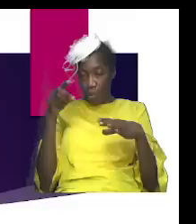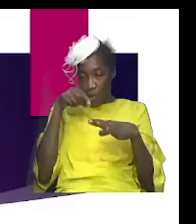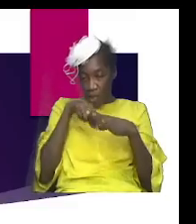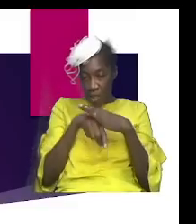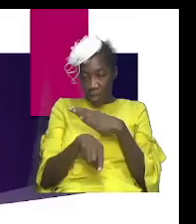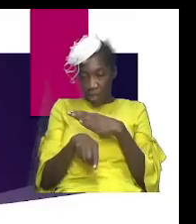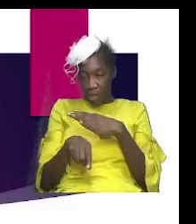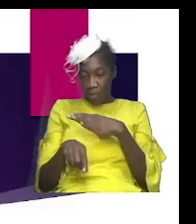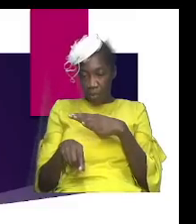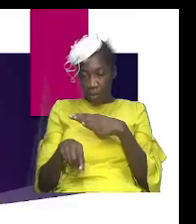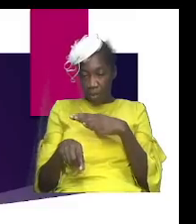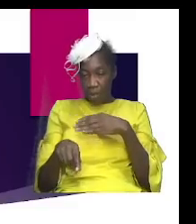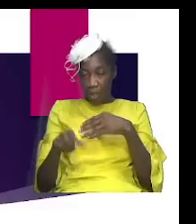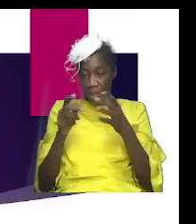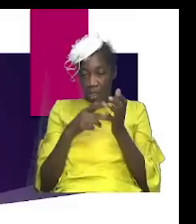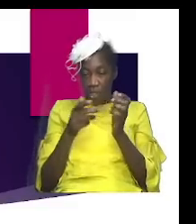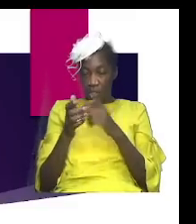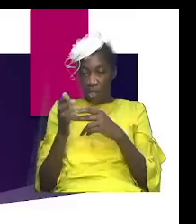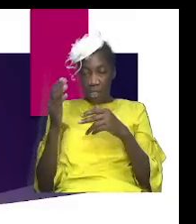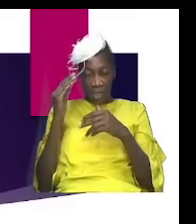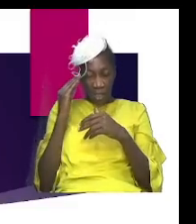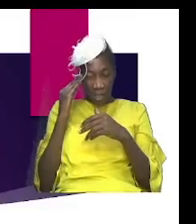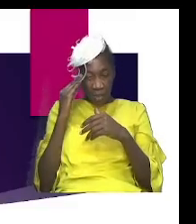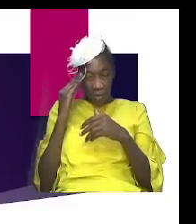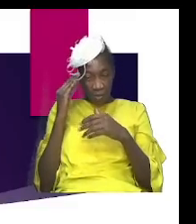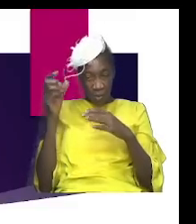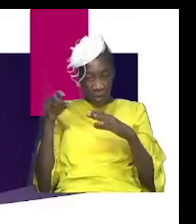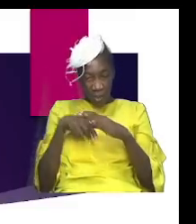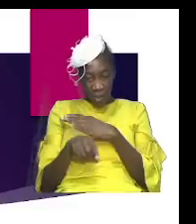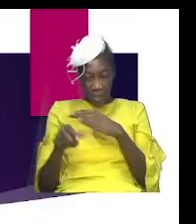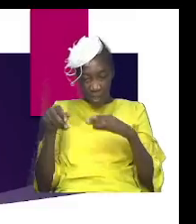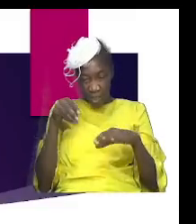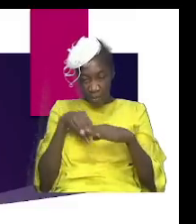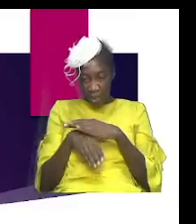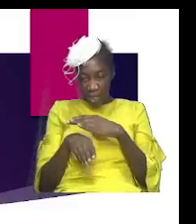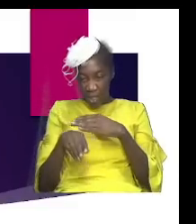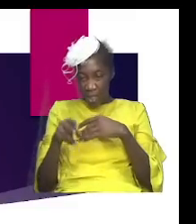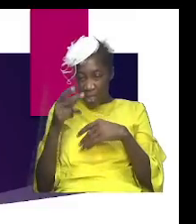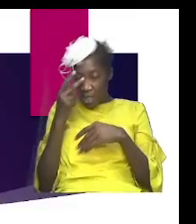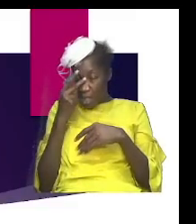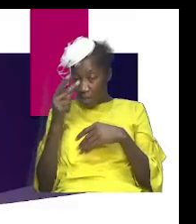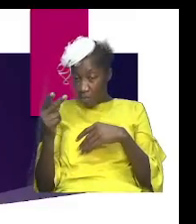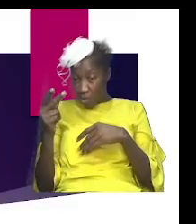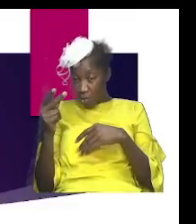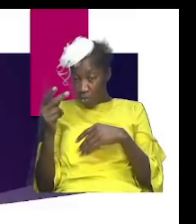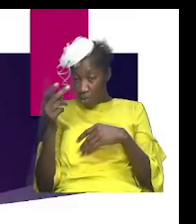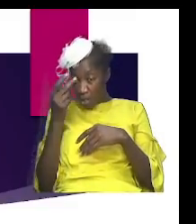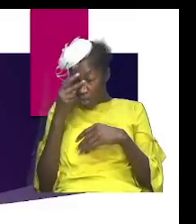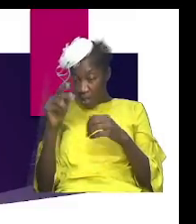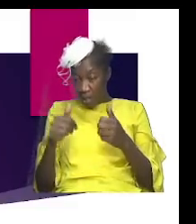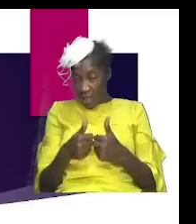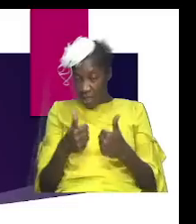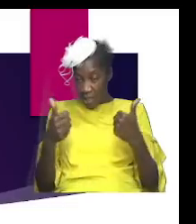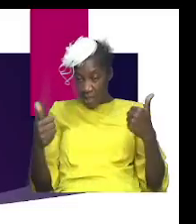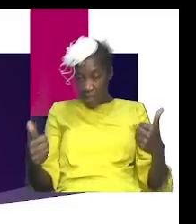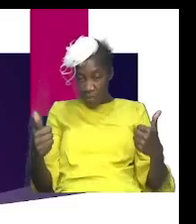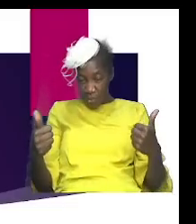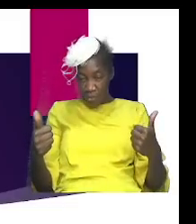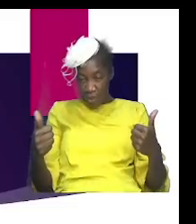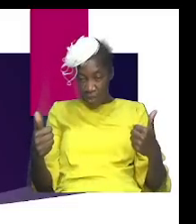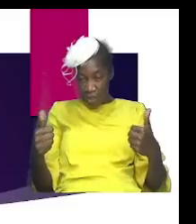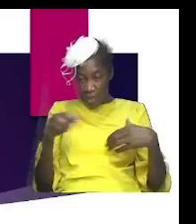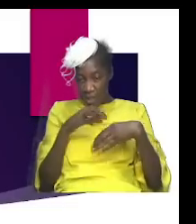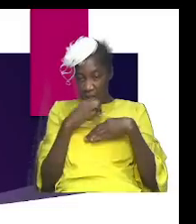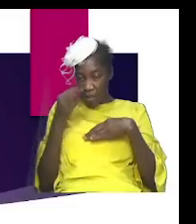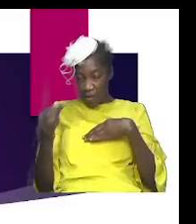that. For he's the one that knows deep inside of us, and he looks straight and can separate between